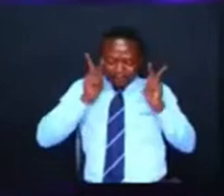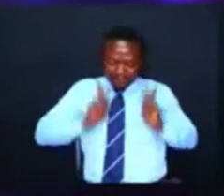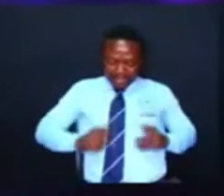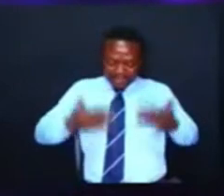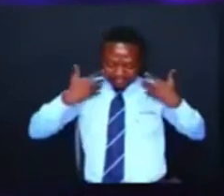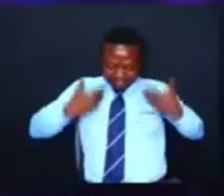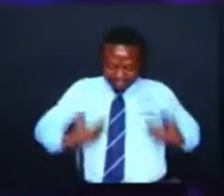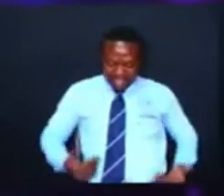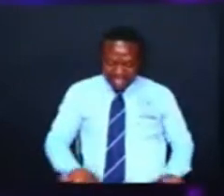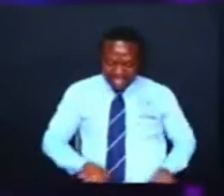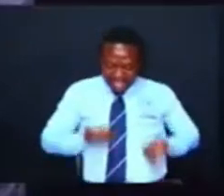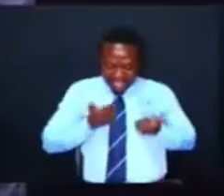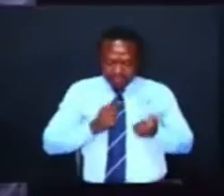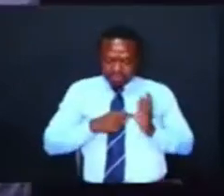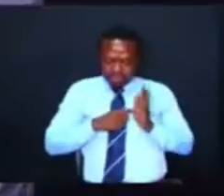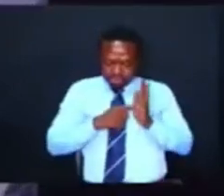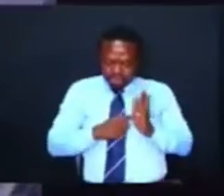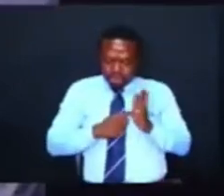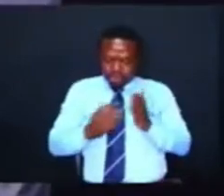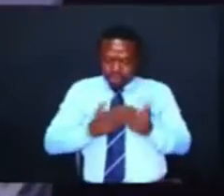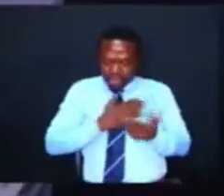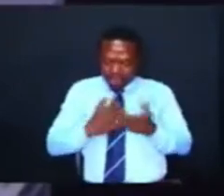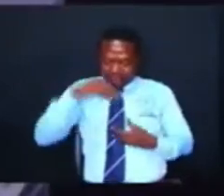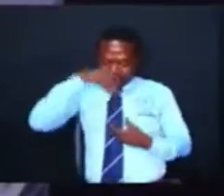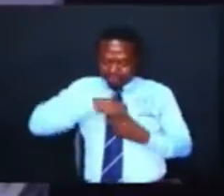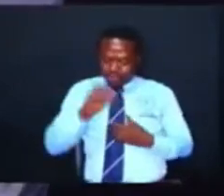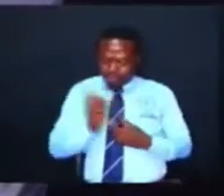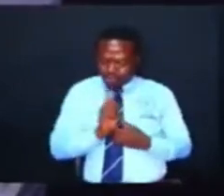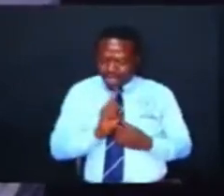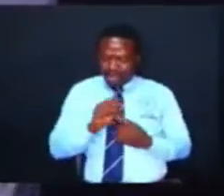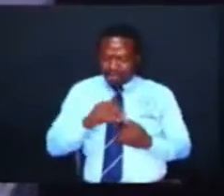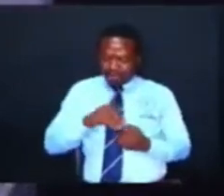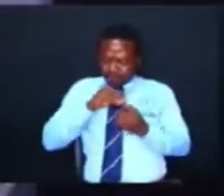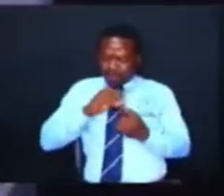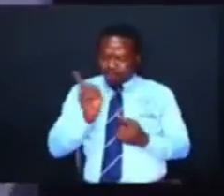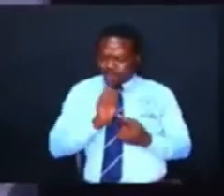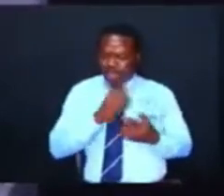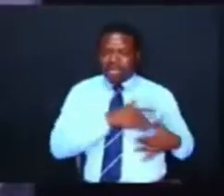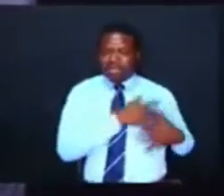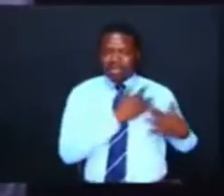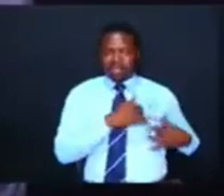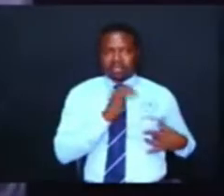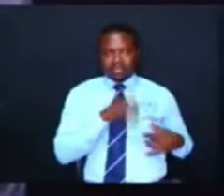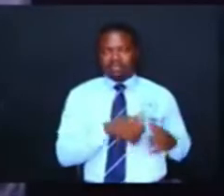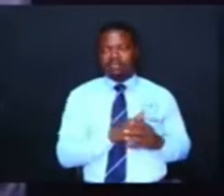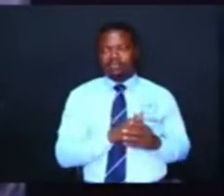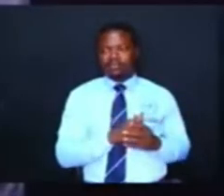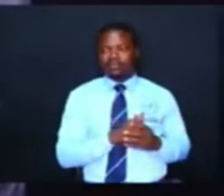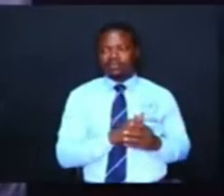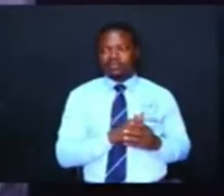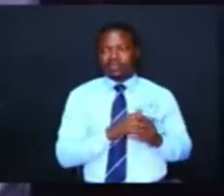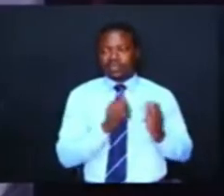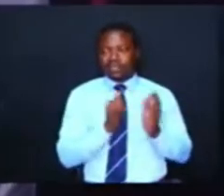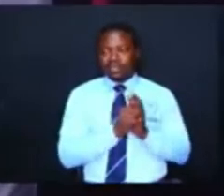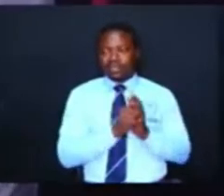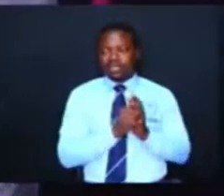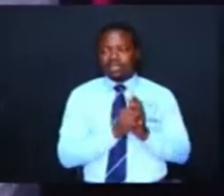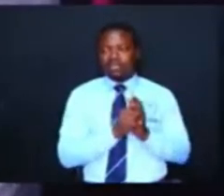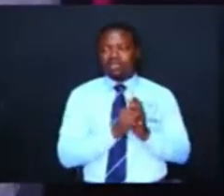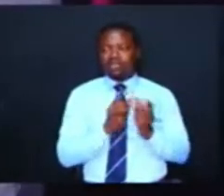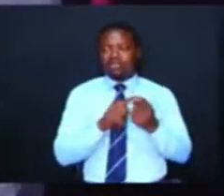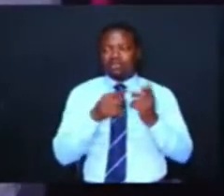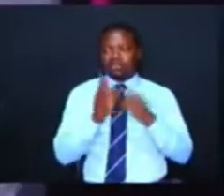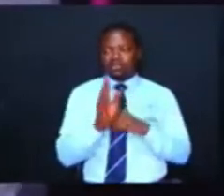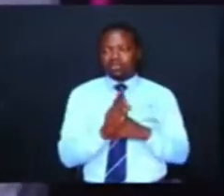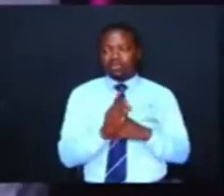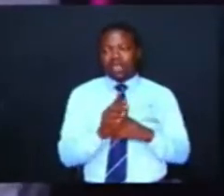That is what I'm describing as the inner man. An orientation to God from